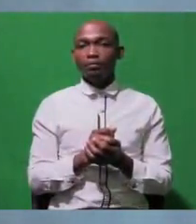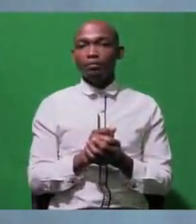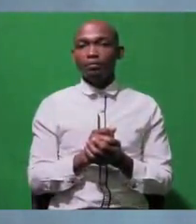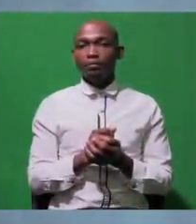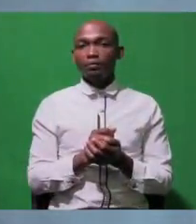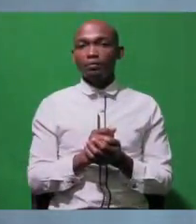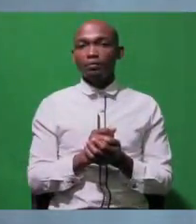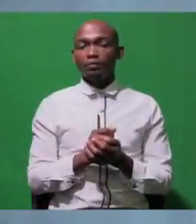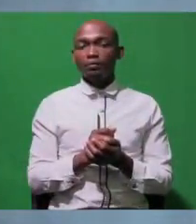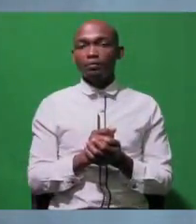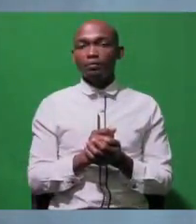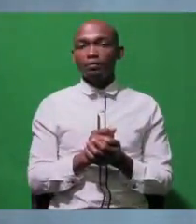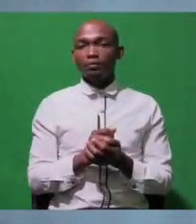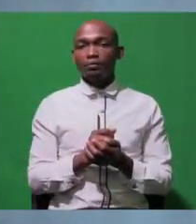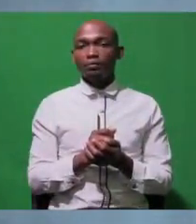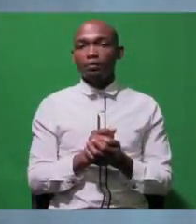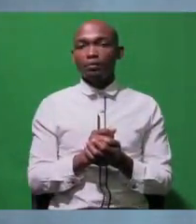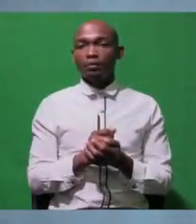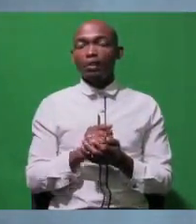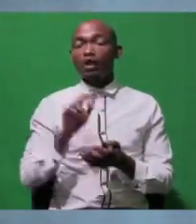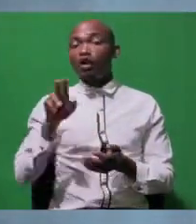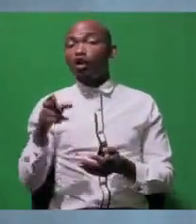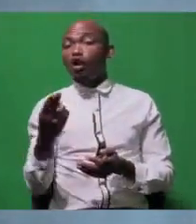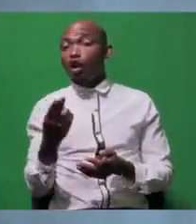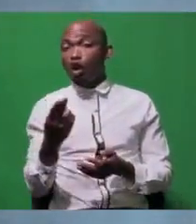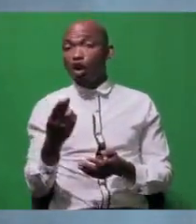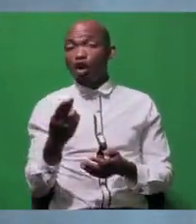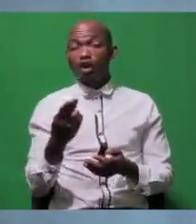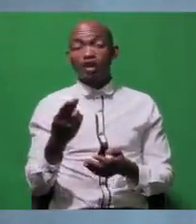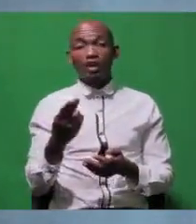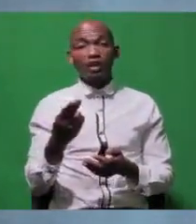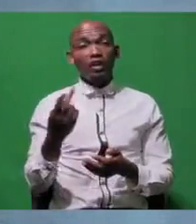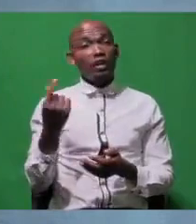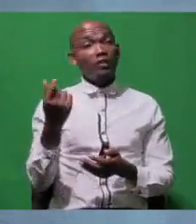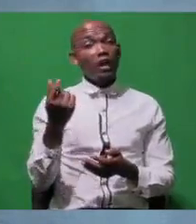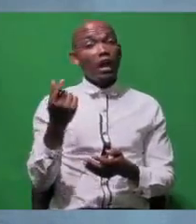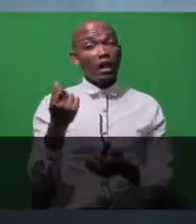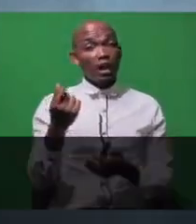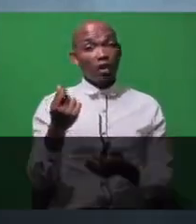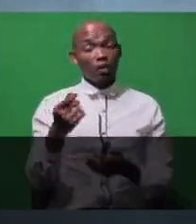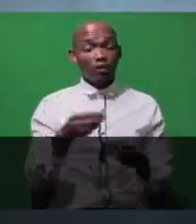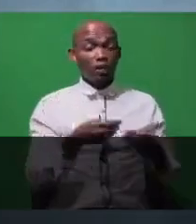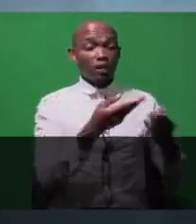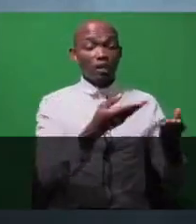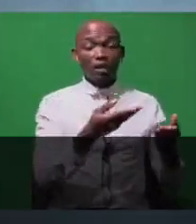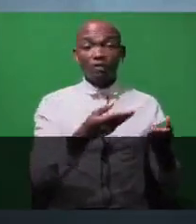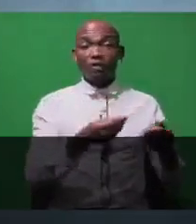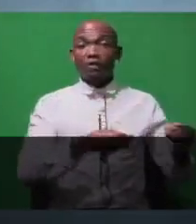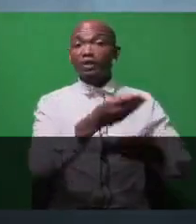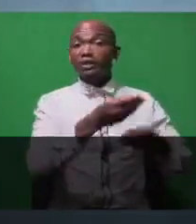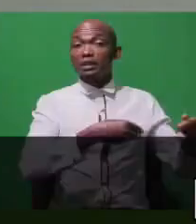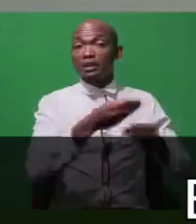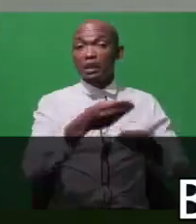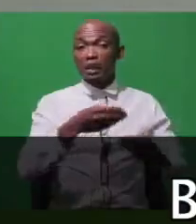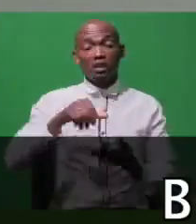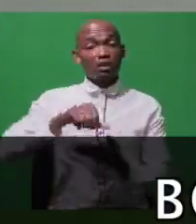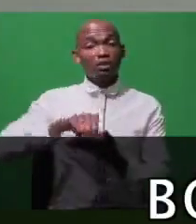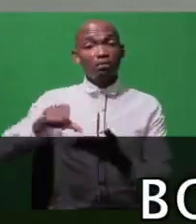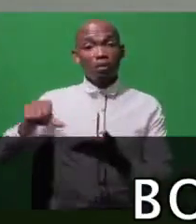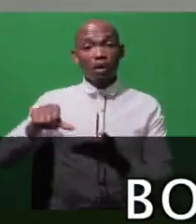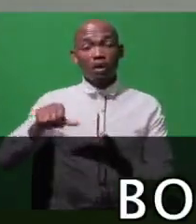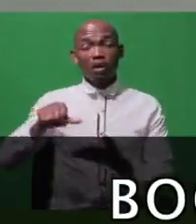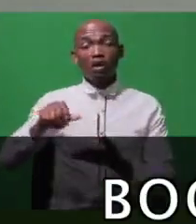Or is an allowance given by the seller to buyer when the customer